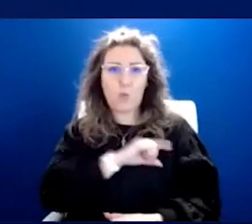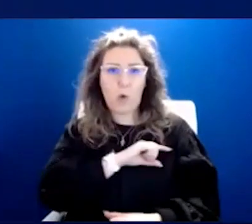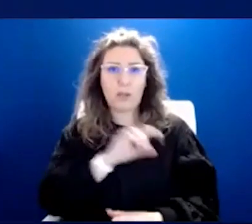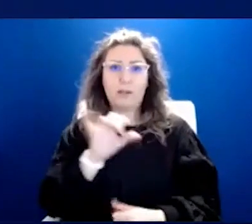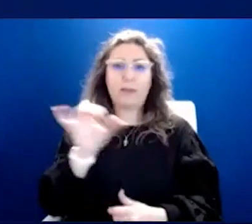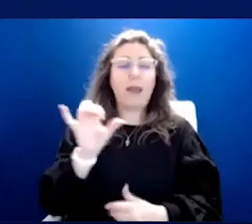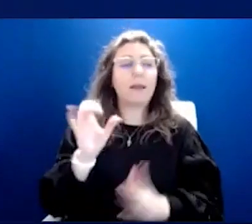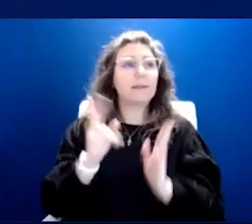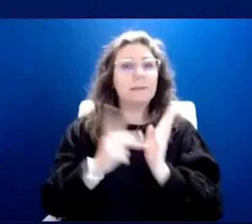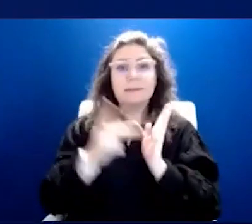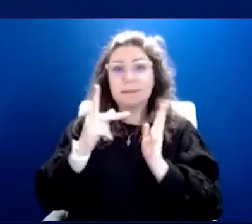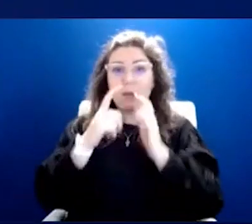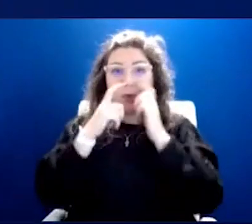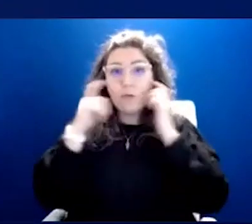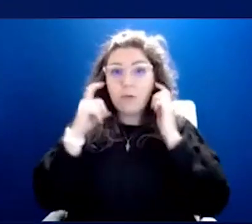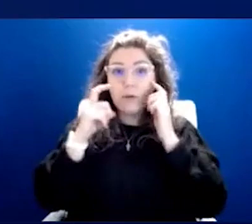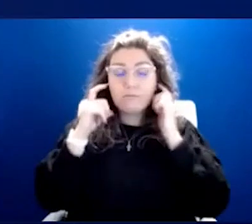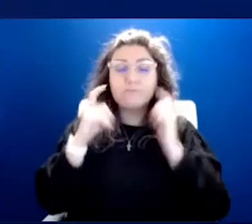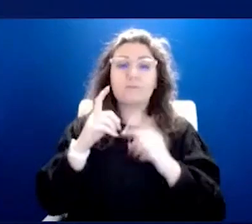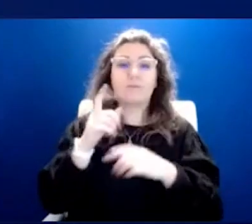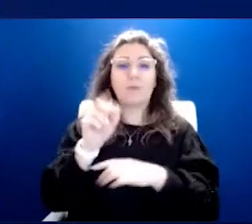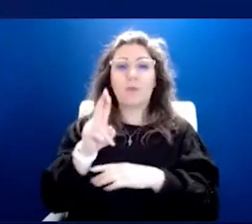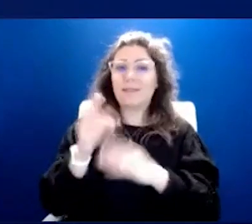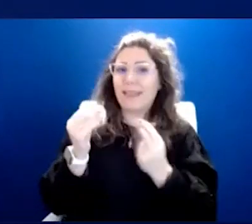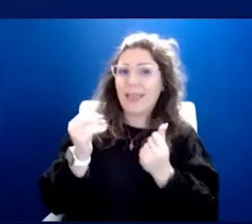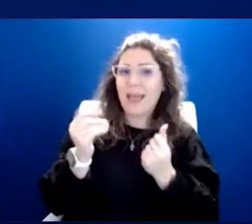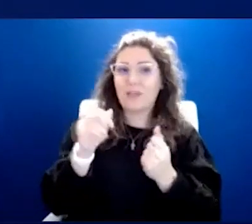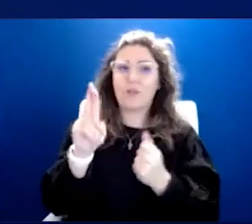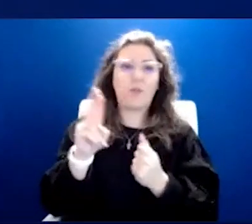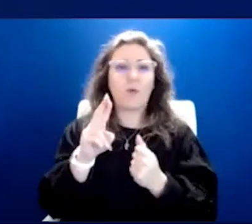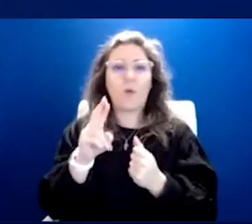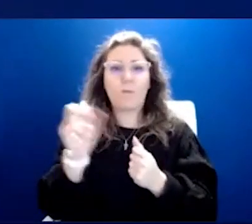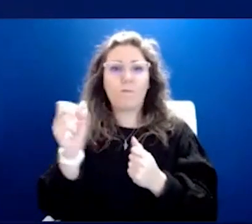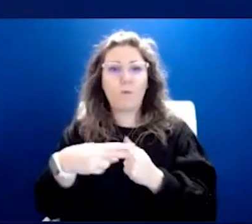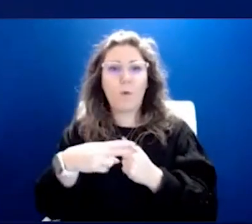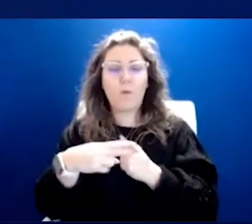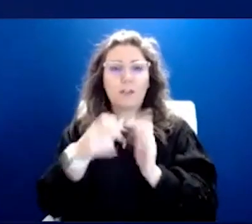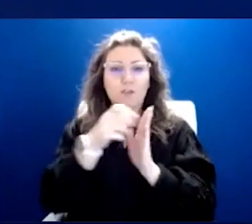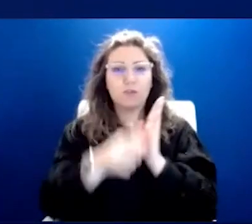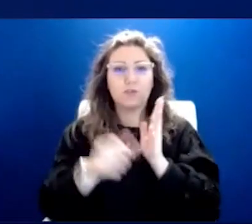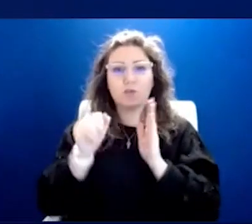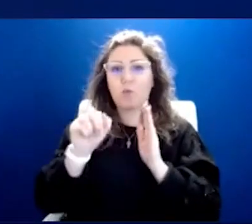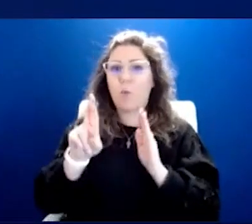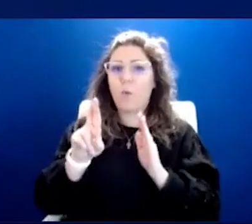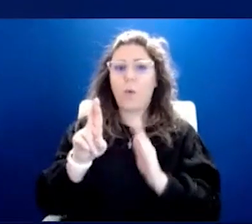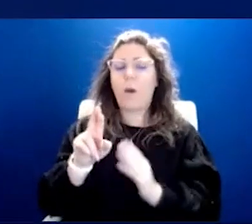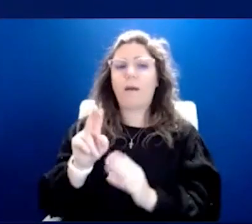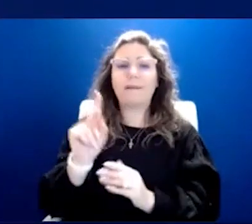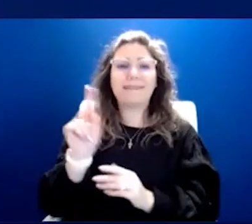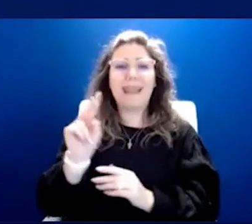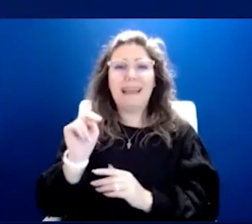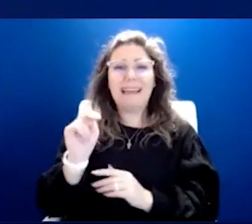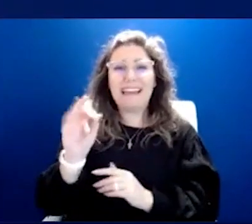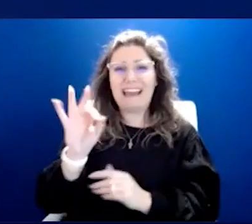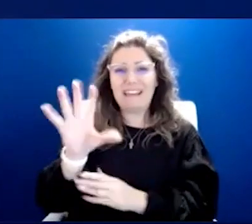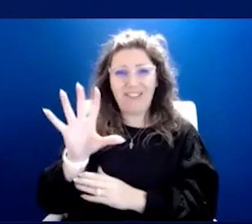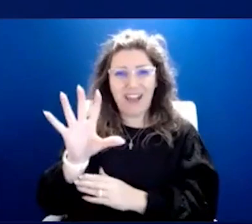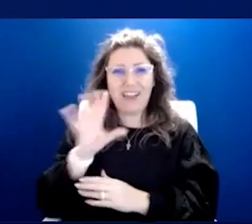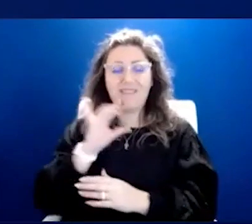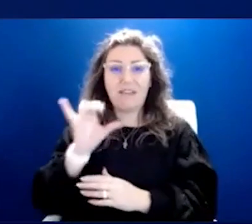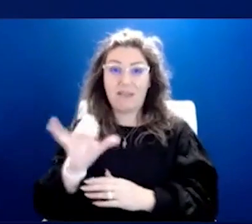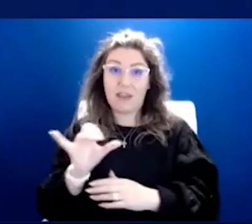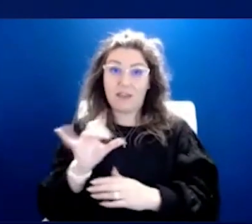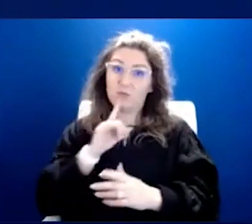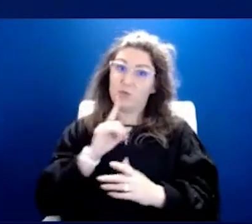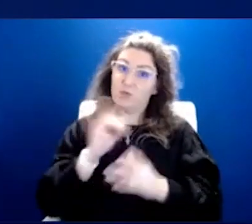masking with a cloth and a disposable surgical mask or a KN95 or something like that is valuable at this